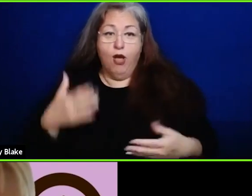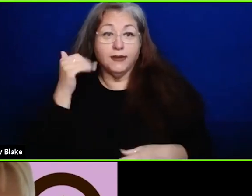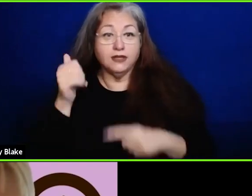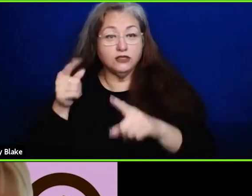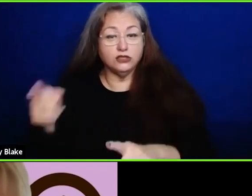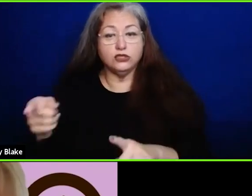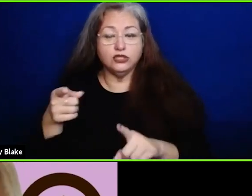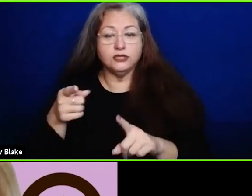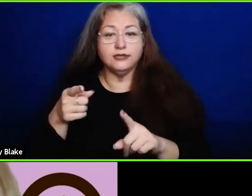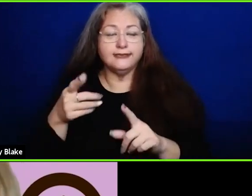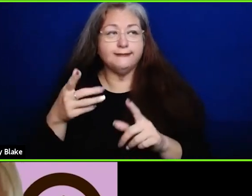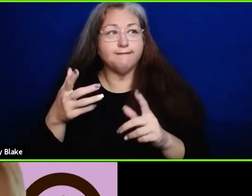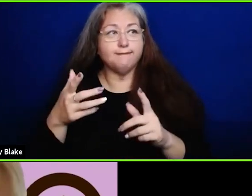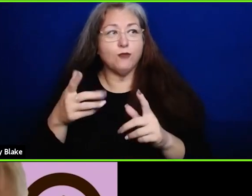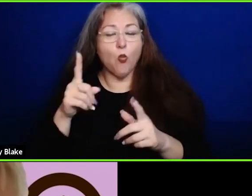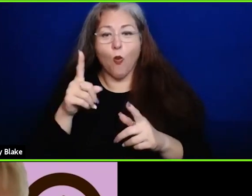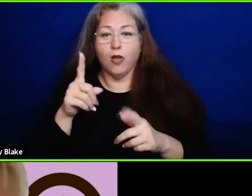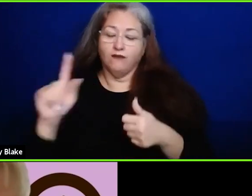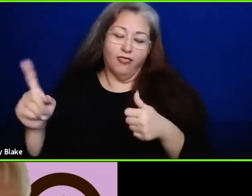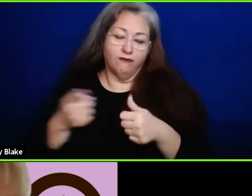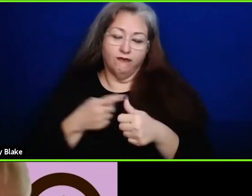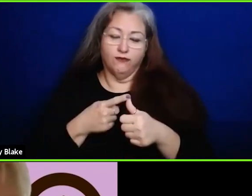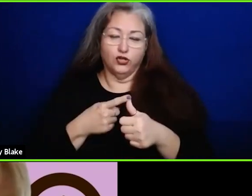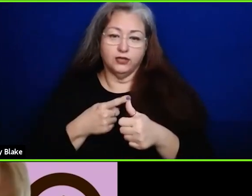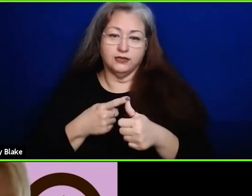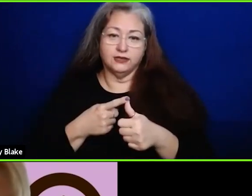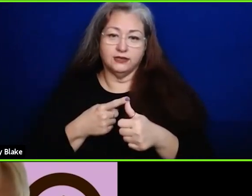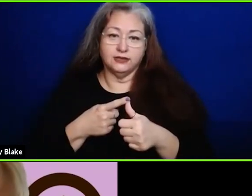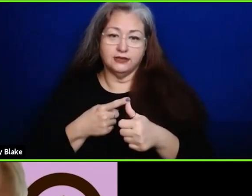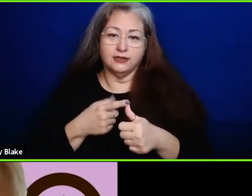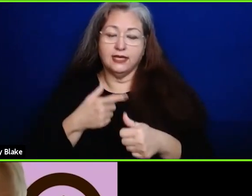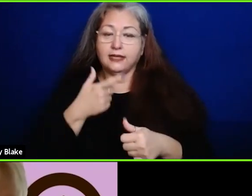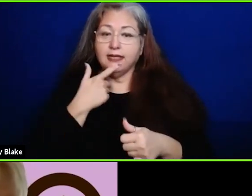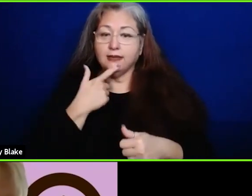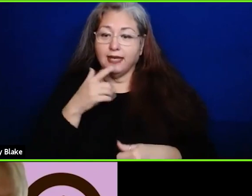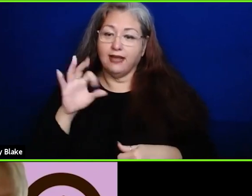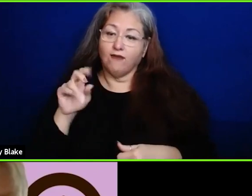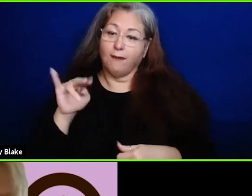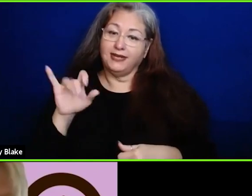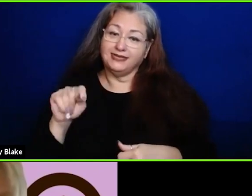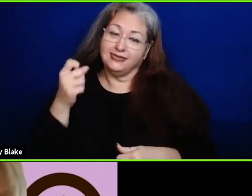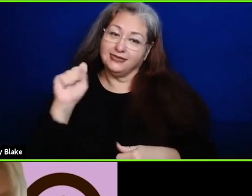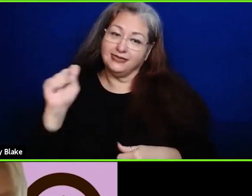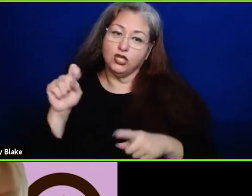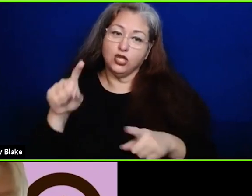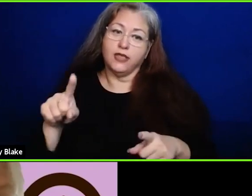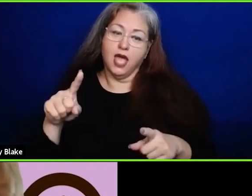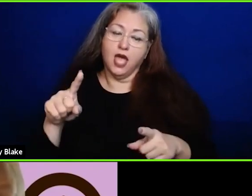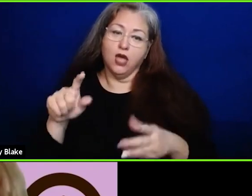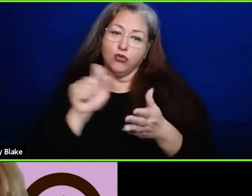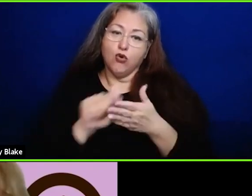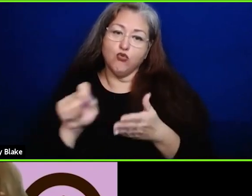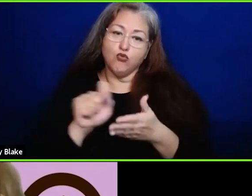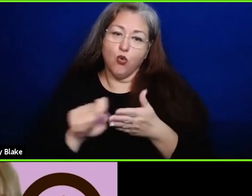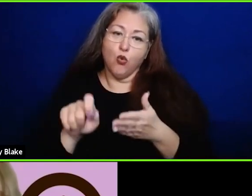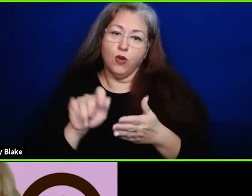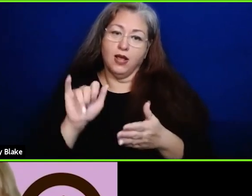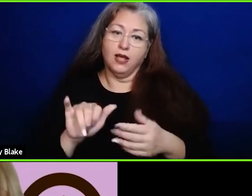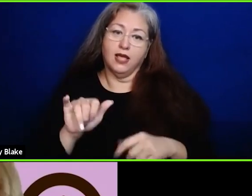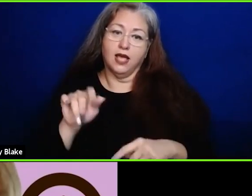was one of the first a lesbian feminist who wrote, she's a